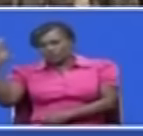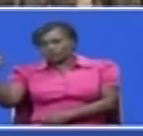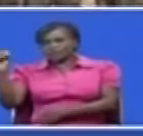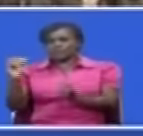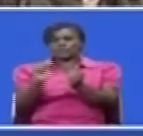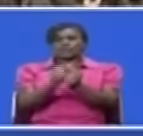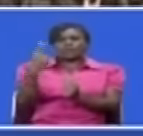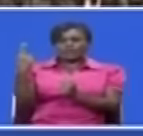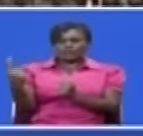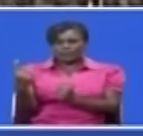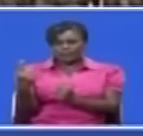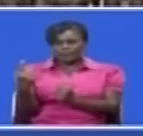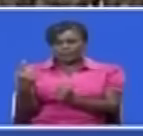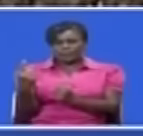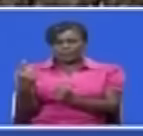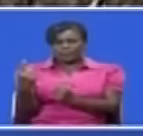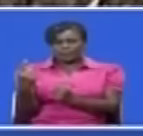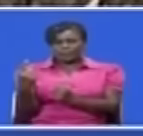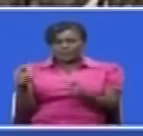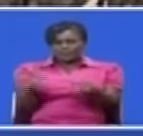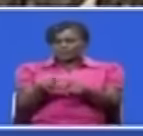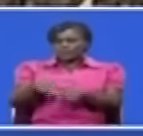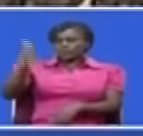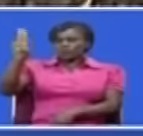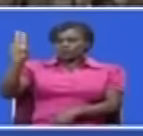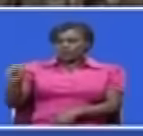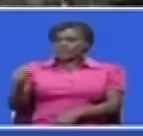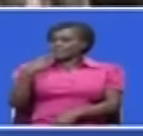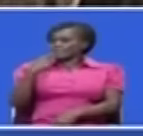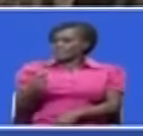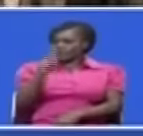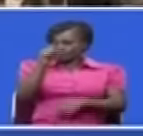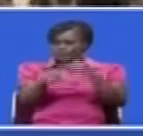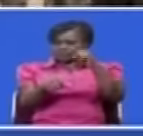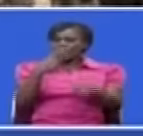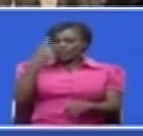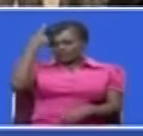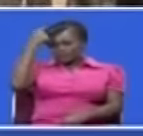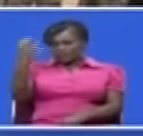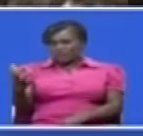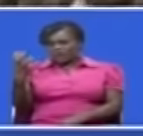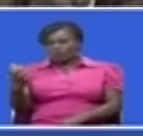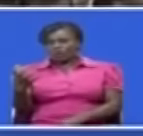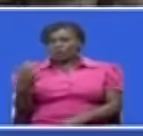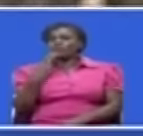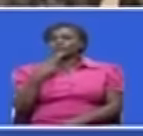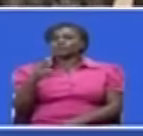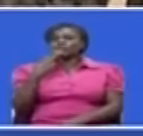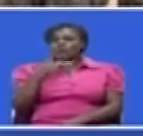been a monitoring group, the UN monitoring group made the same allegations about the charcoal trade specifically, perhaps